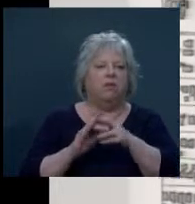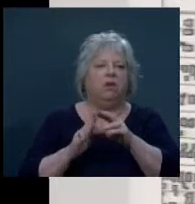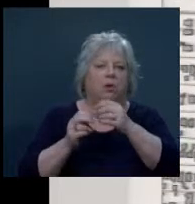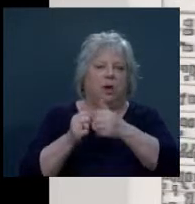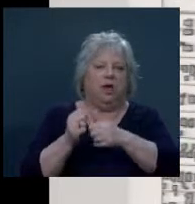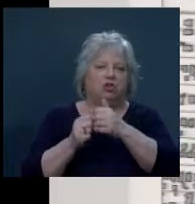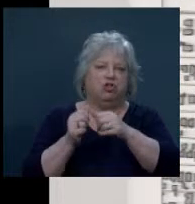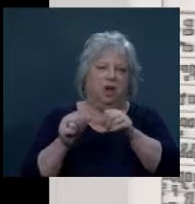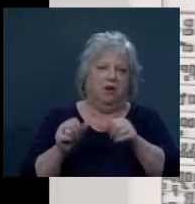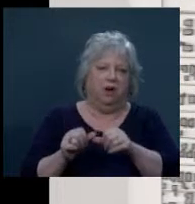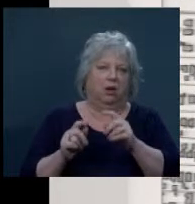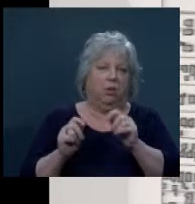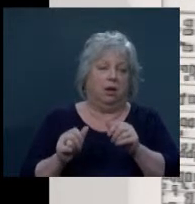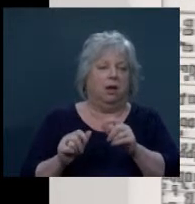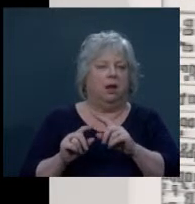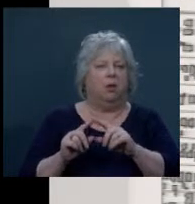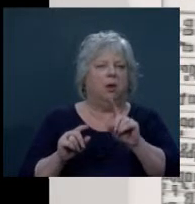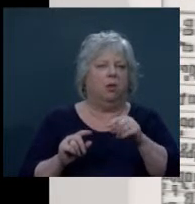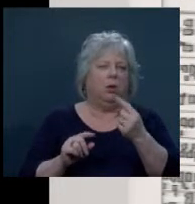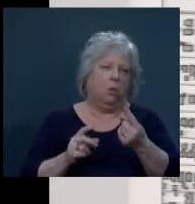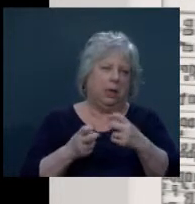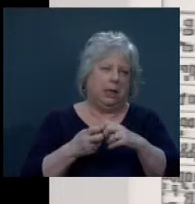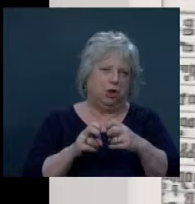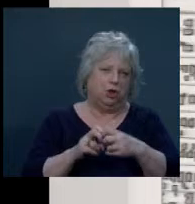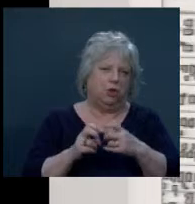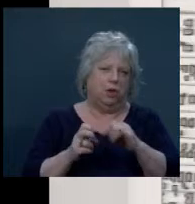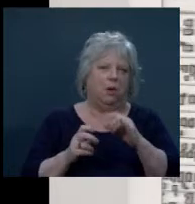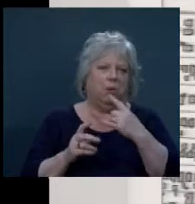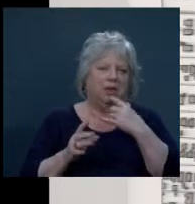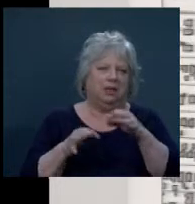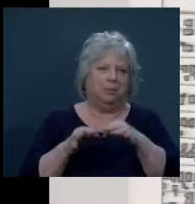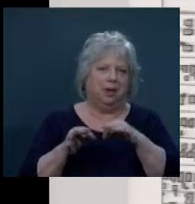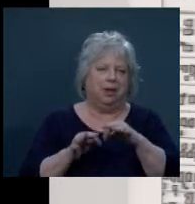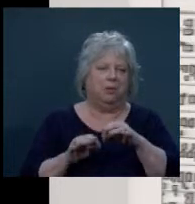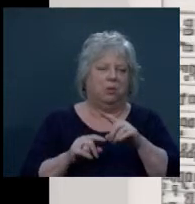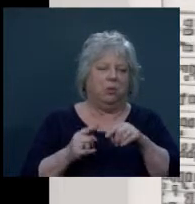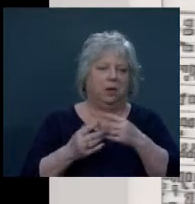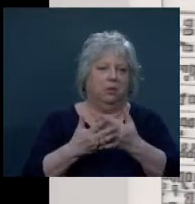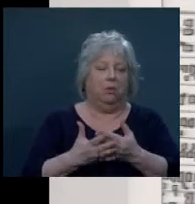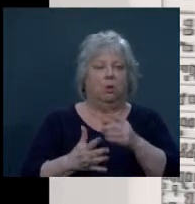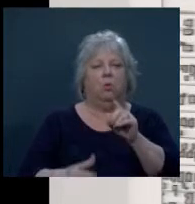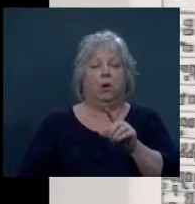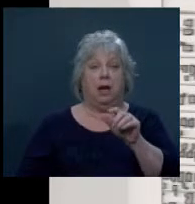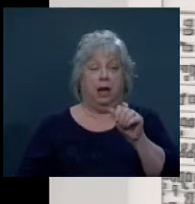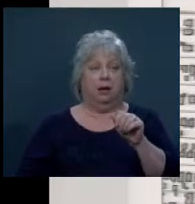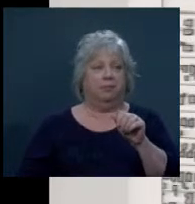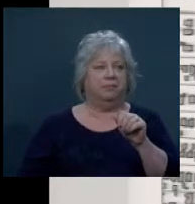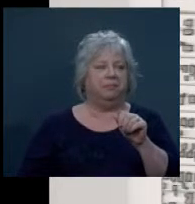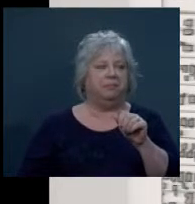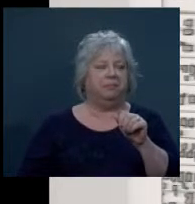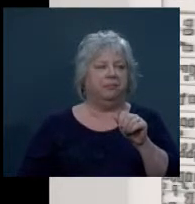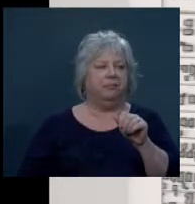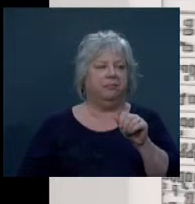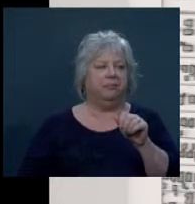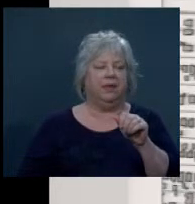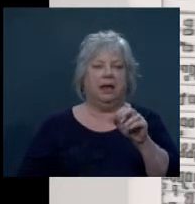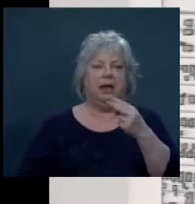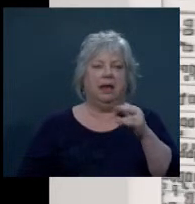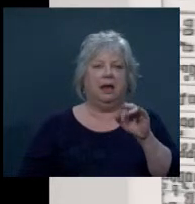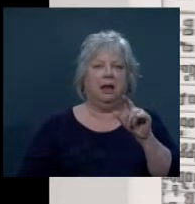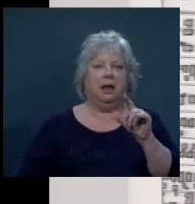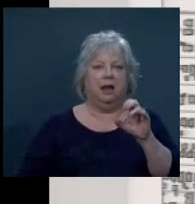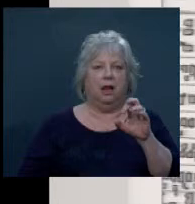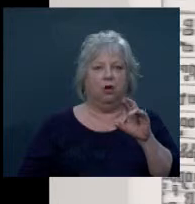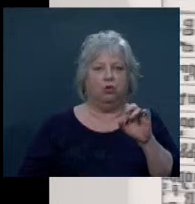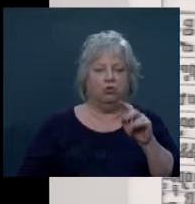there's only one issue which I'll tell you when I get to it. Area 1A is there in Hillcrest.